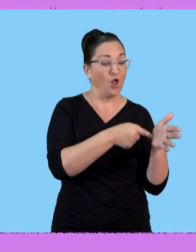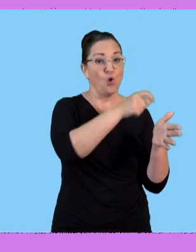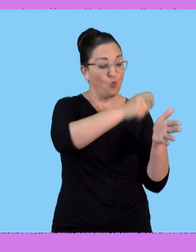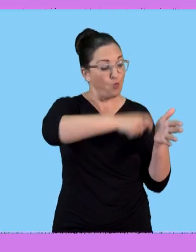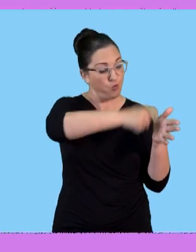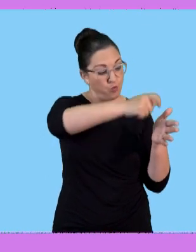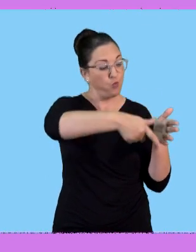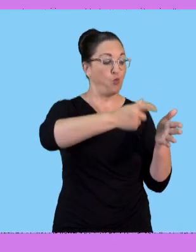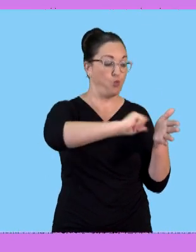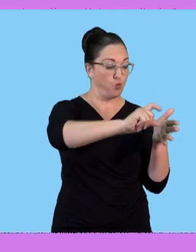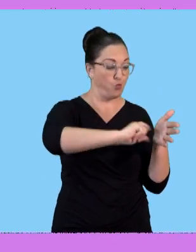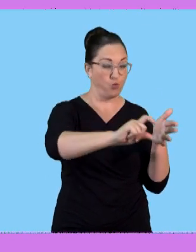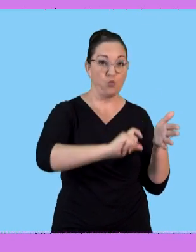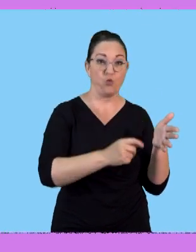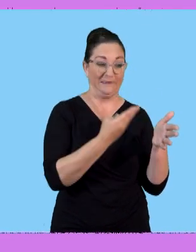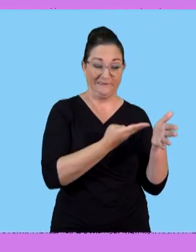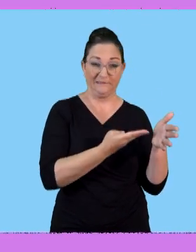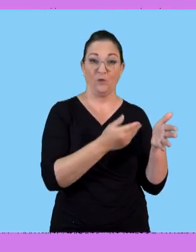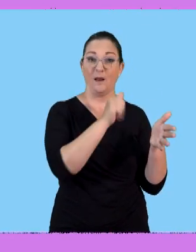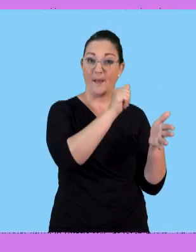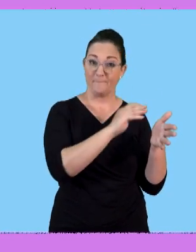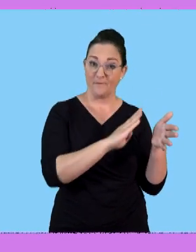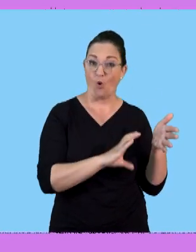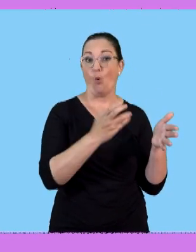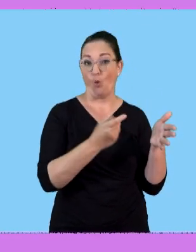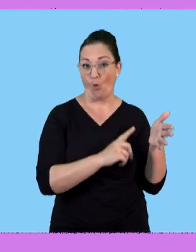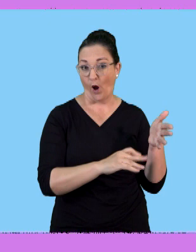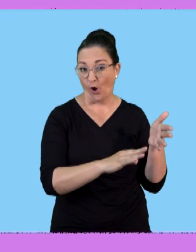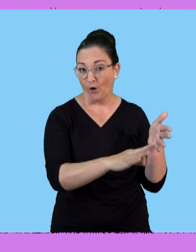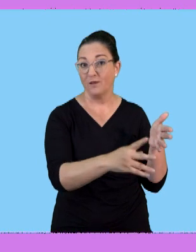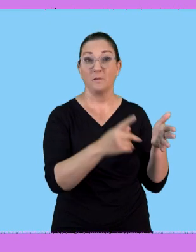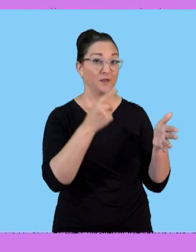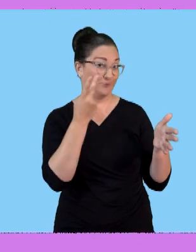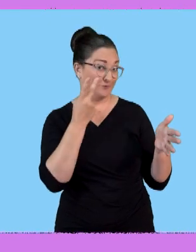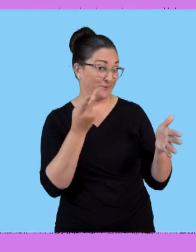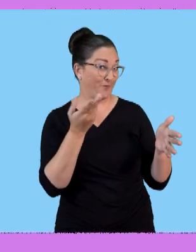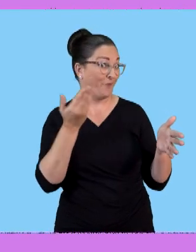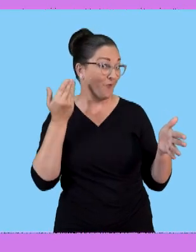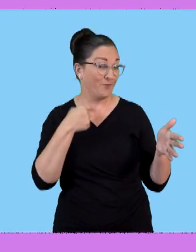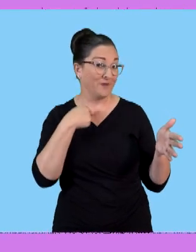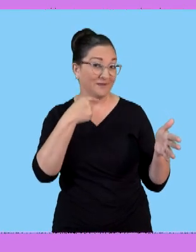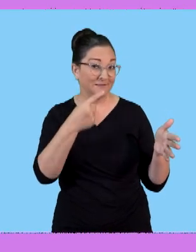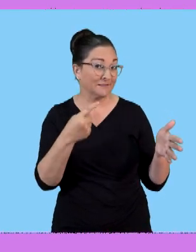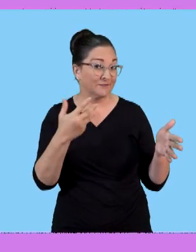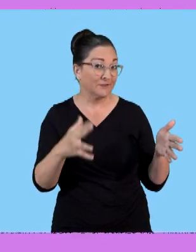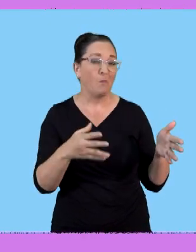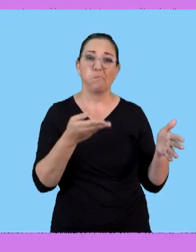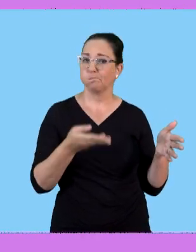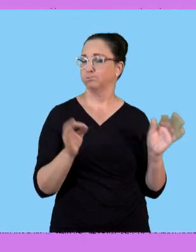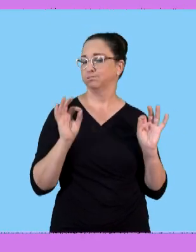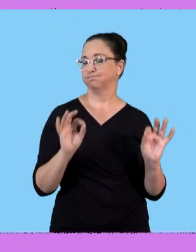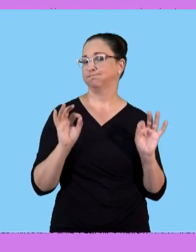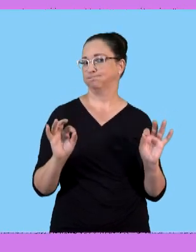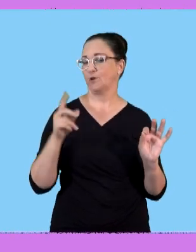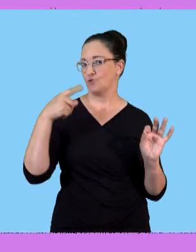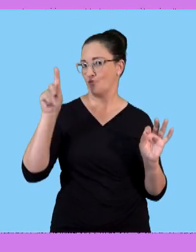rows and columns, each labeled alphabetically or numerically. Now, if you've listened to me carefully, I've indicated that